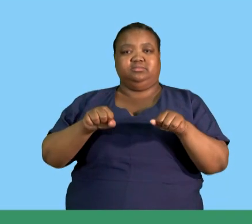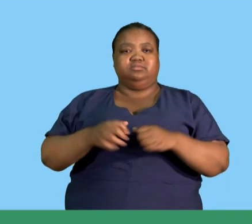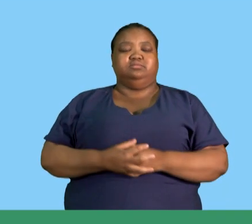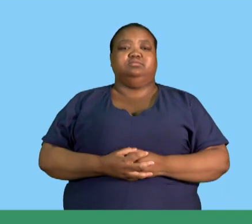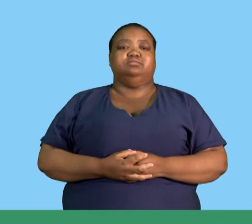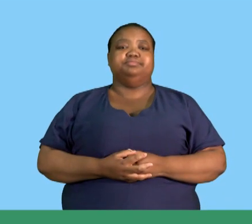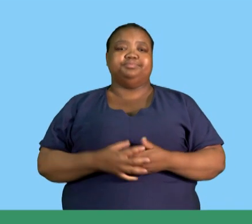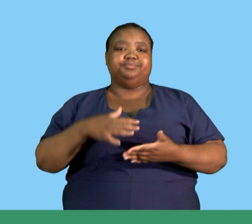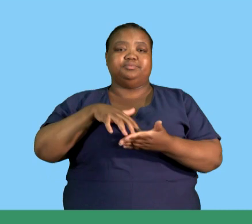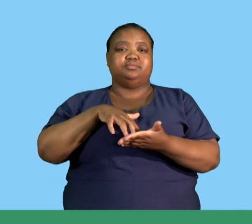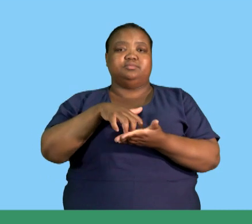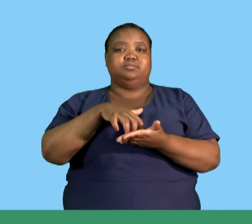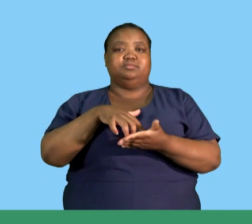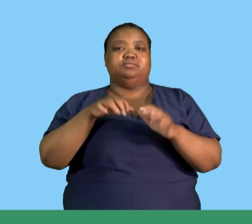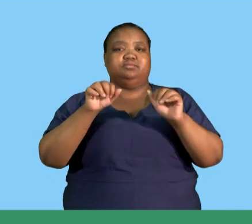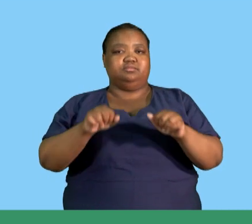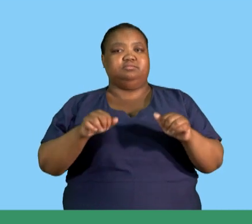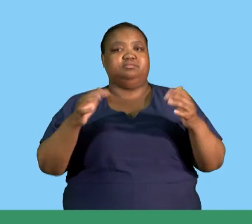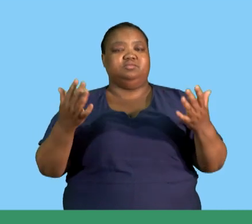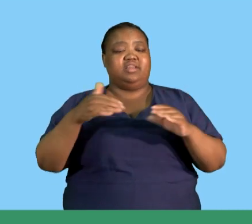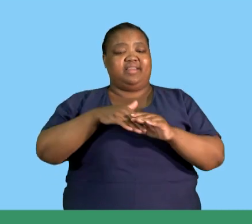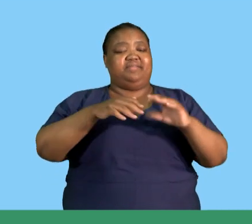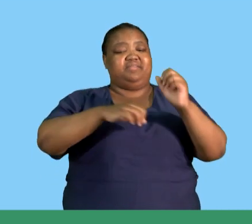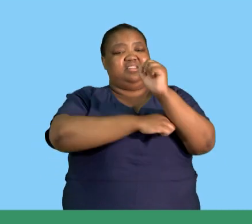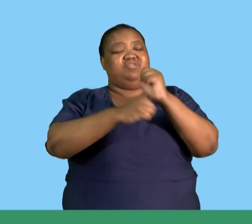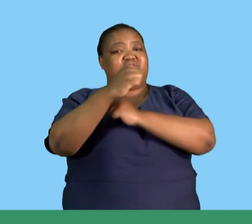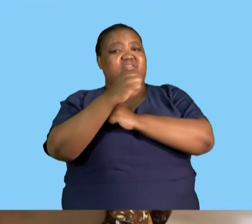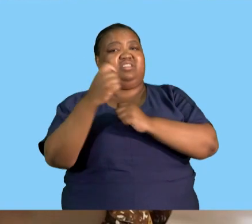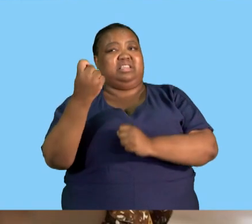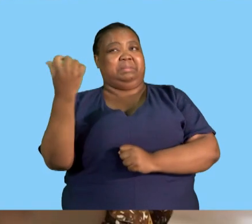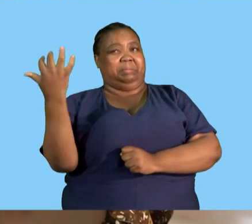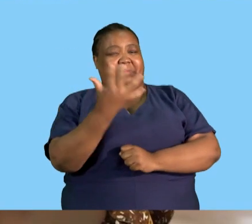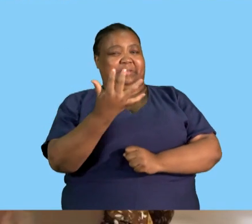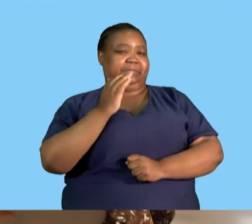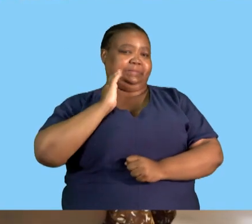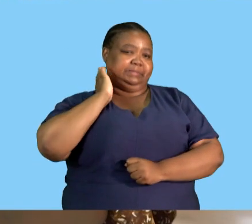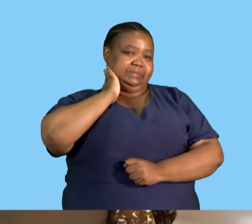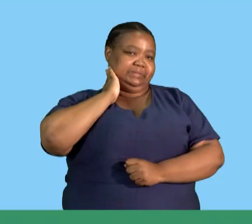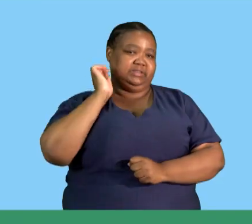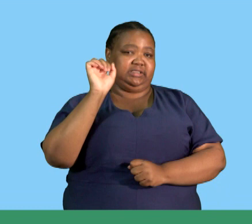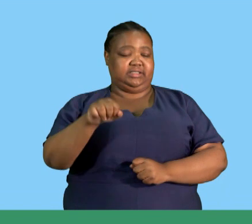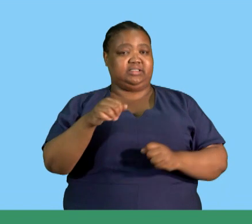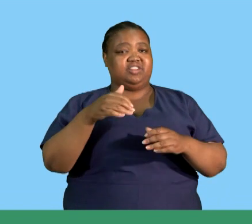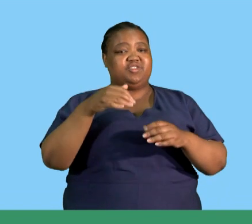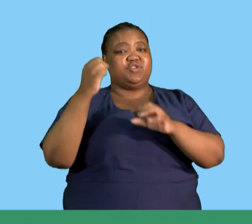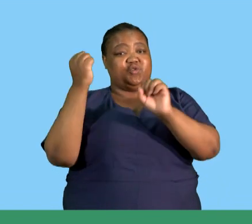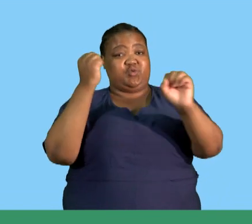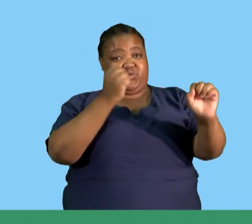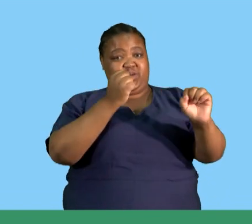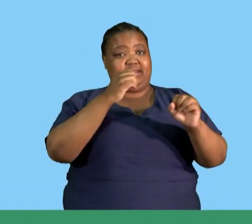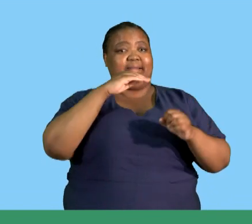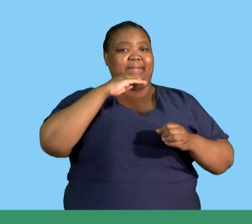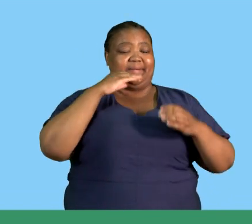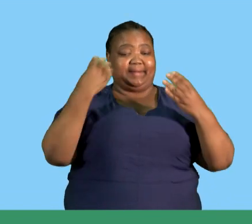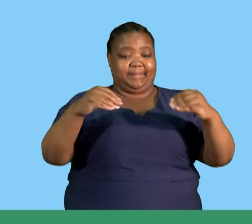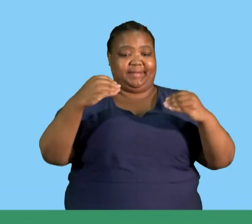with weaknesses, so we're talking about high cost infrastructure. Another thing that you mustn't forget, strength, these are internal. So if